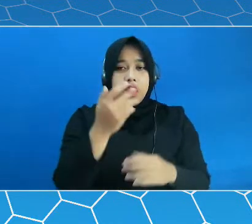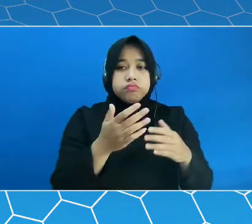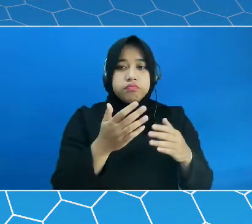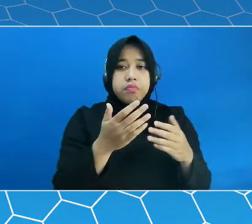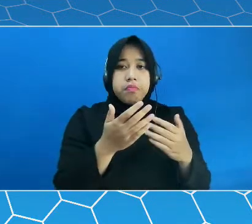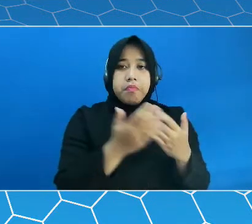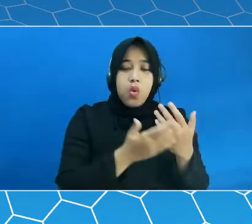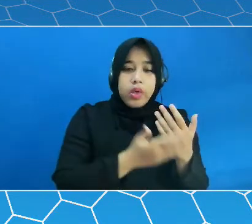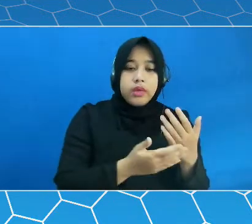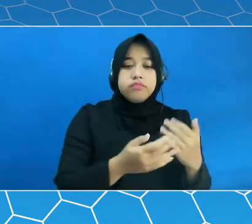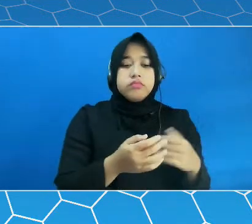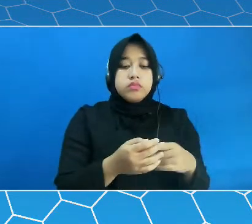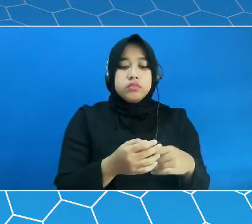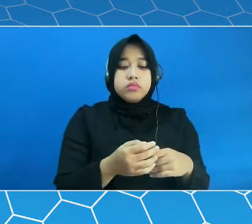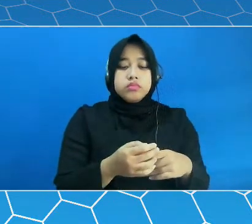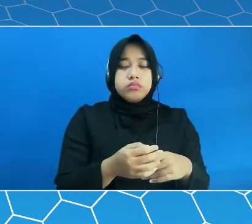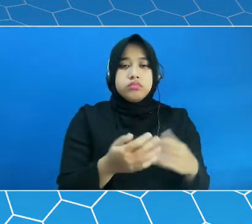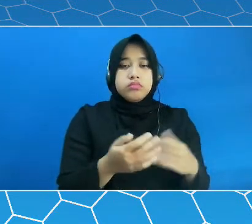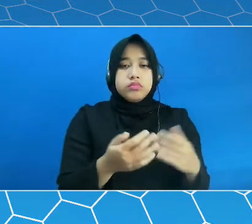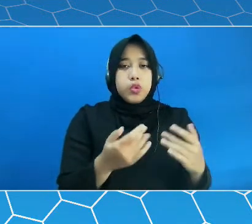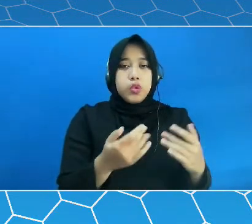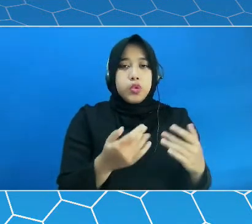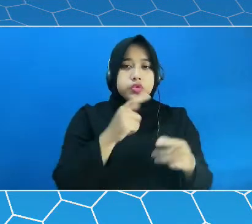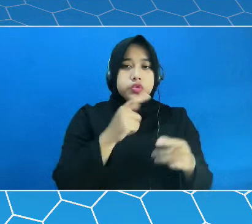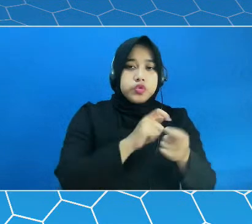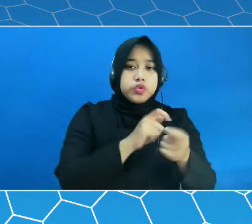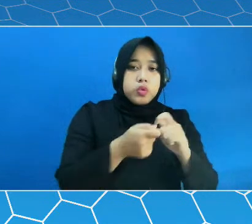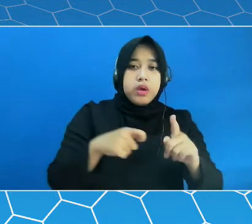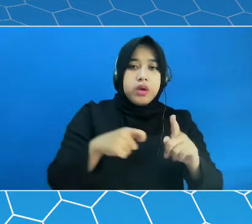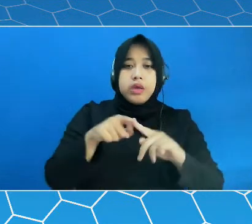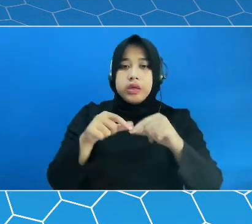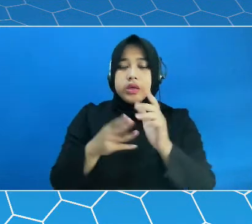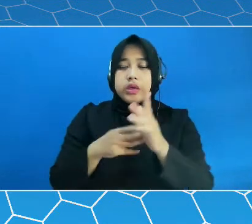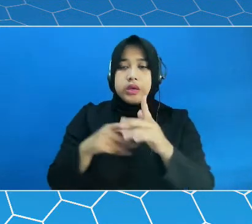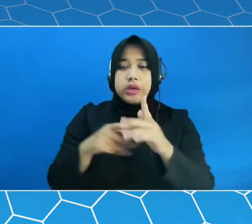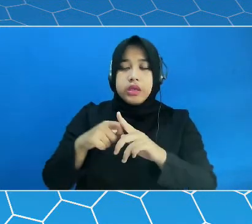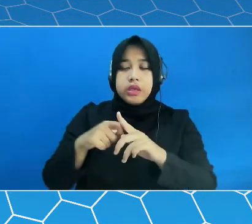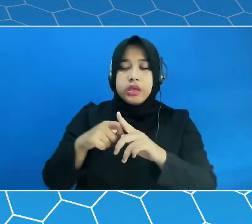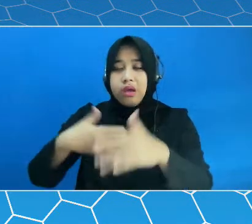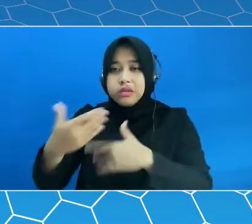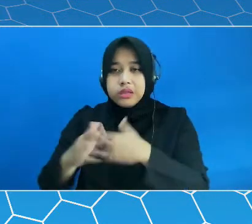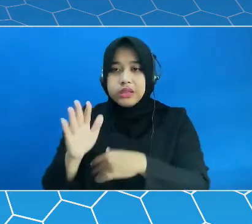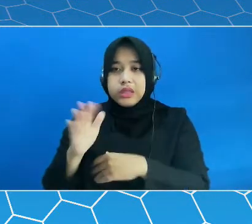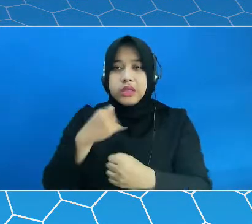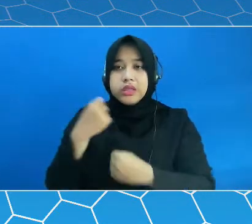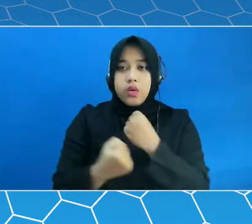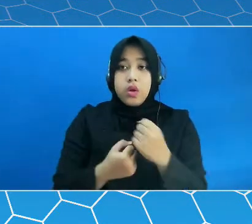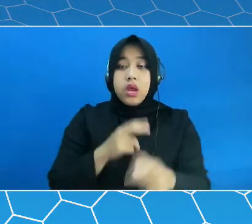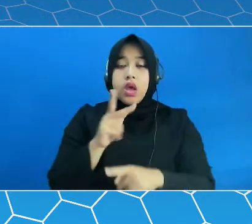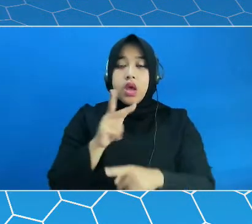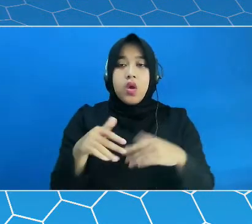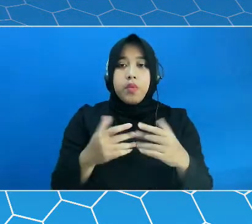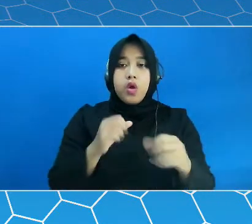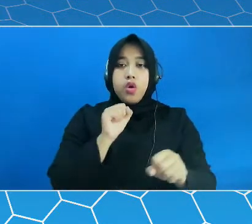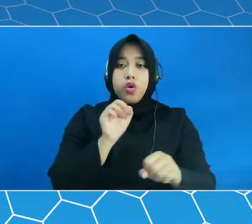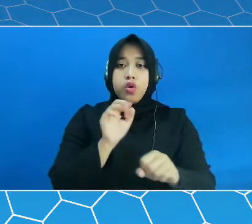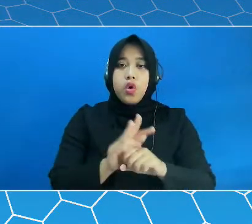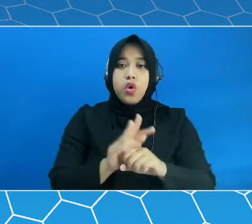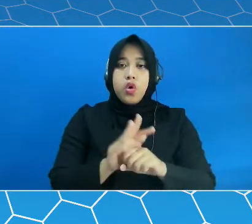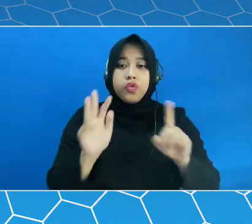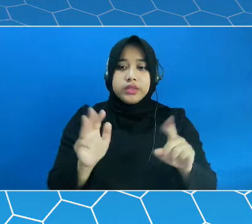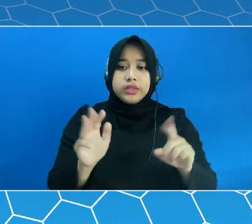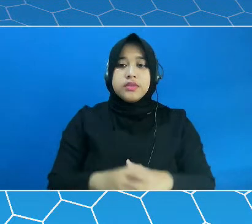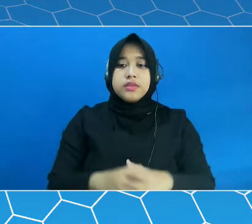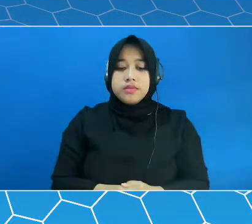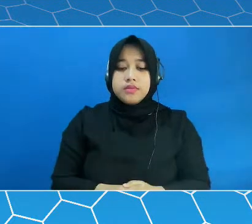term or convalescent phase of the disease. So IL-COVID is an adaptive platform